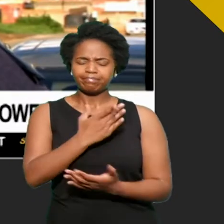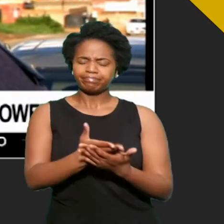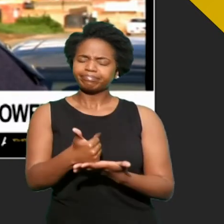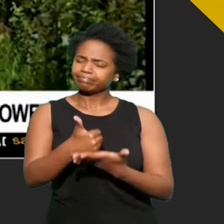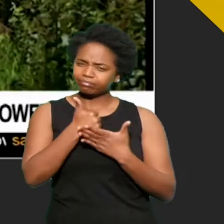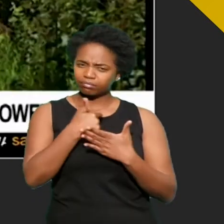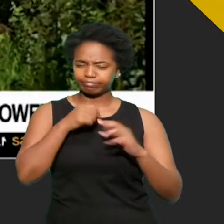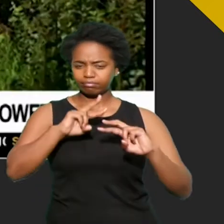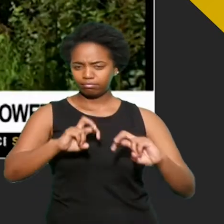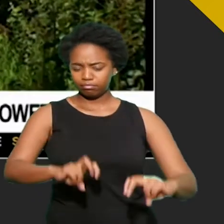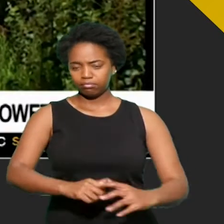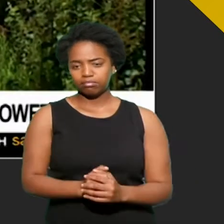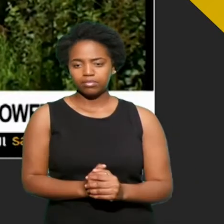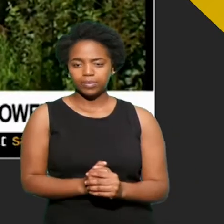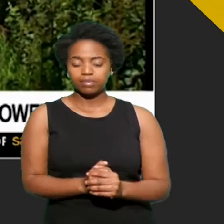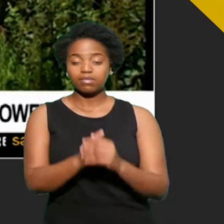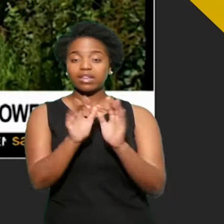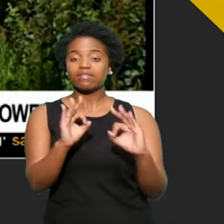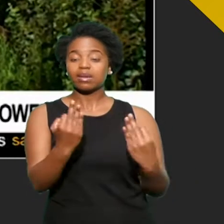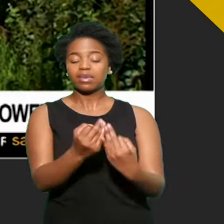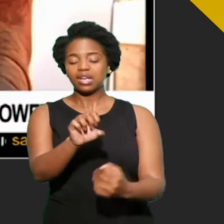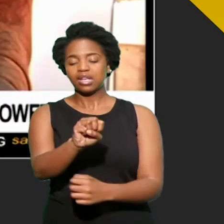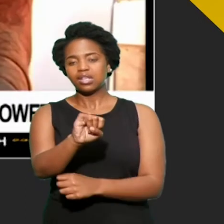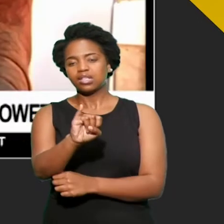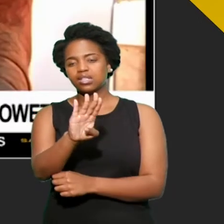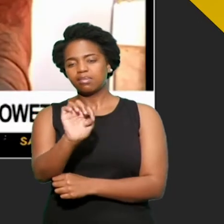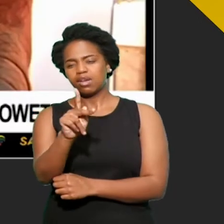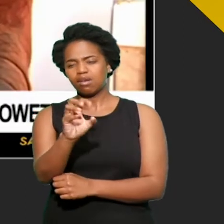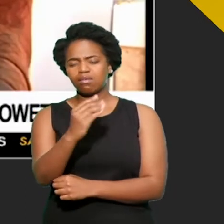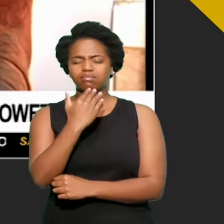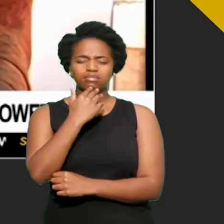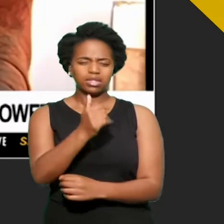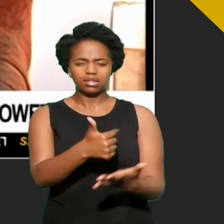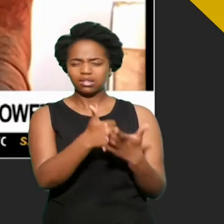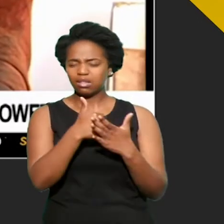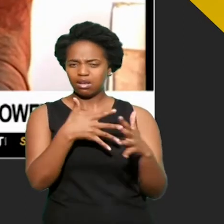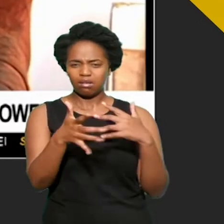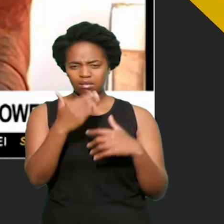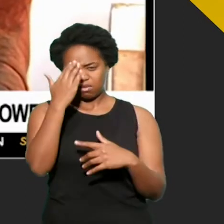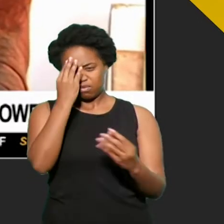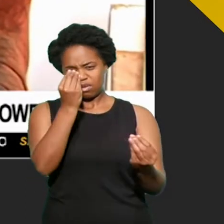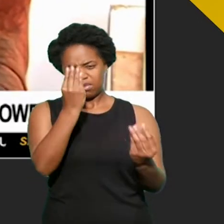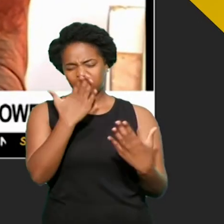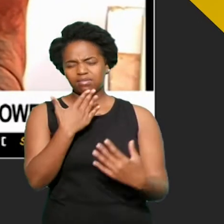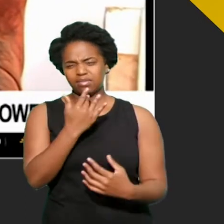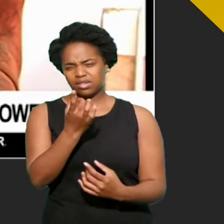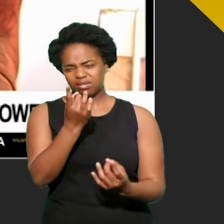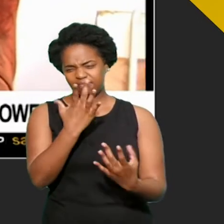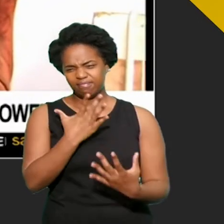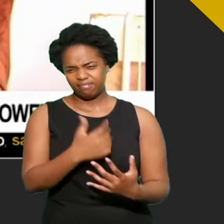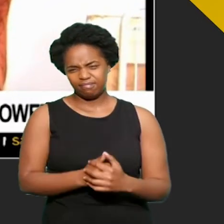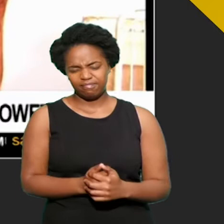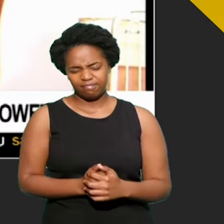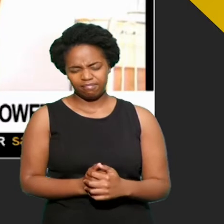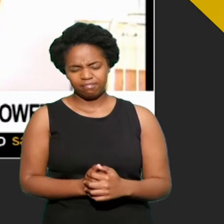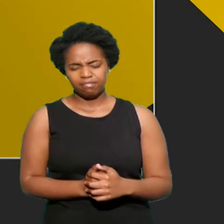our investigation. The Sebeko family has also asked the community to assist them with any information. Mahlako Komane, SABC